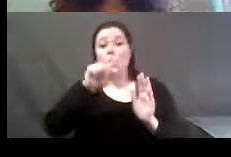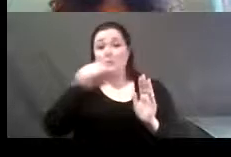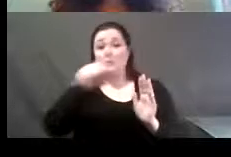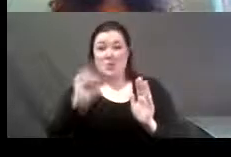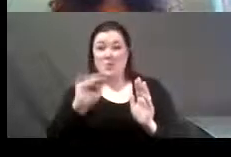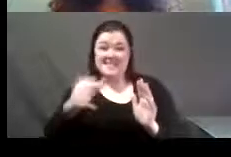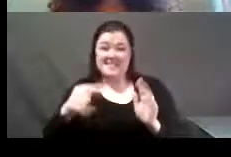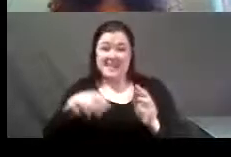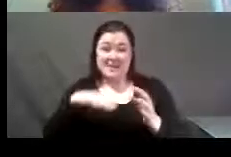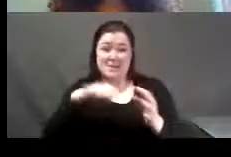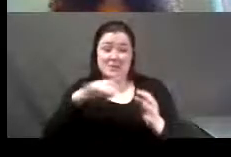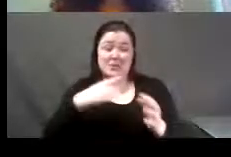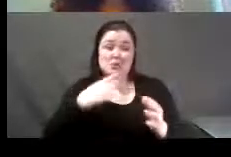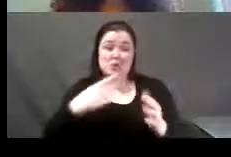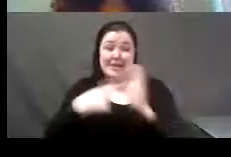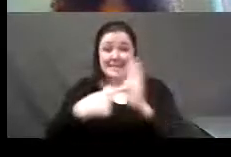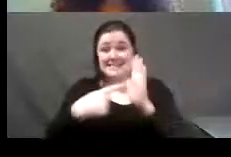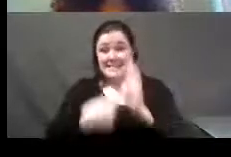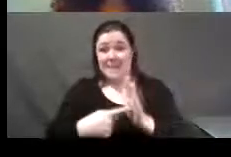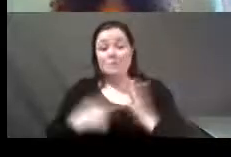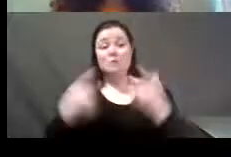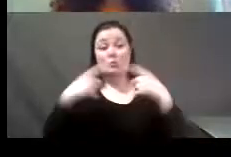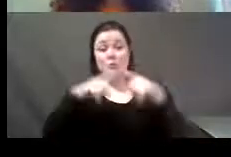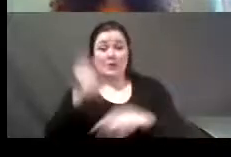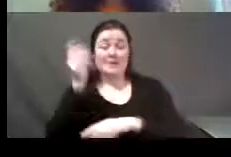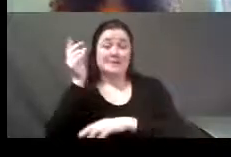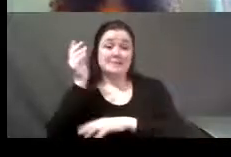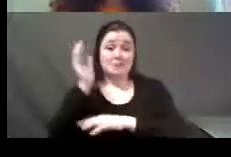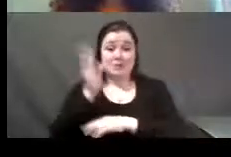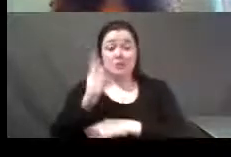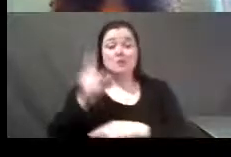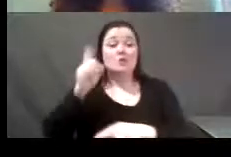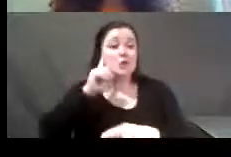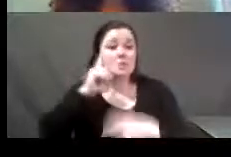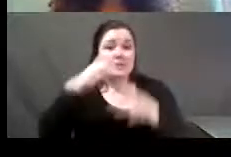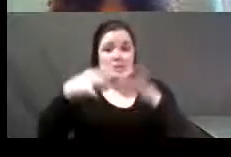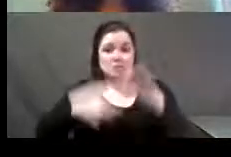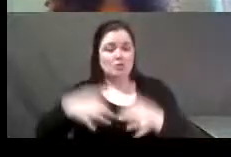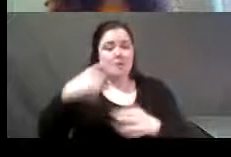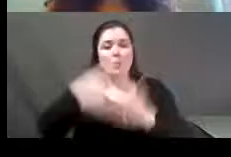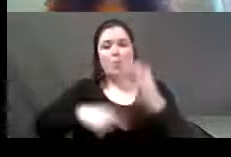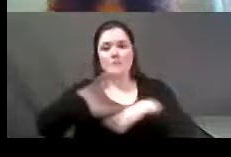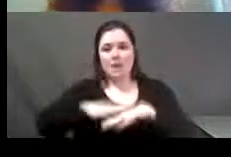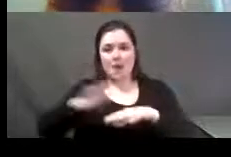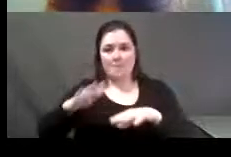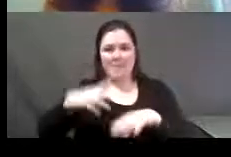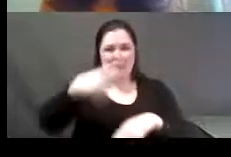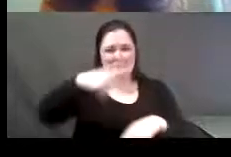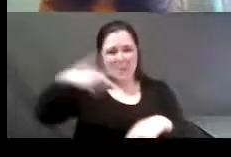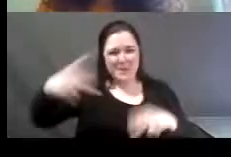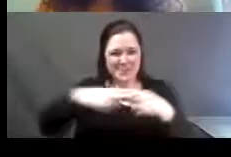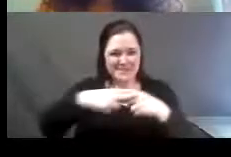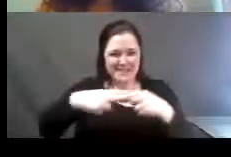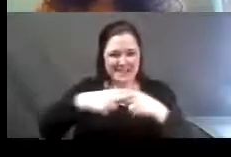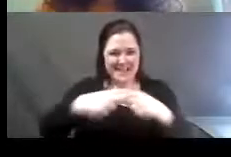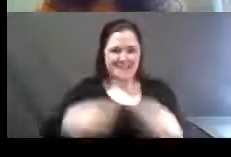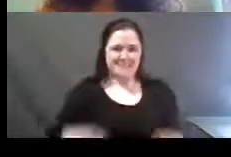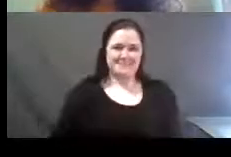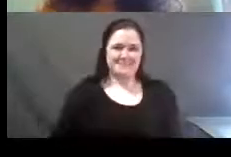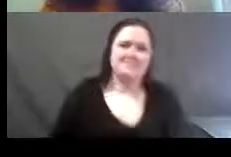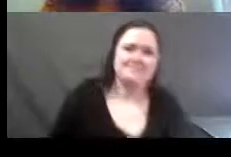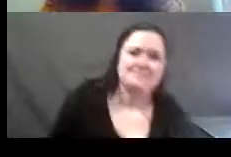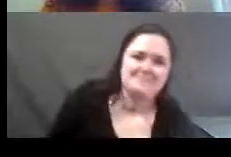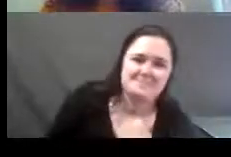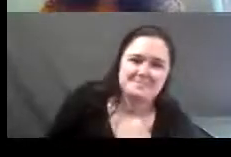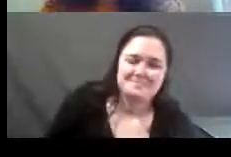my presentation, you probably heard me describe what is on my PowerPoint slides. As you can see, I